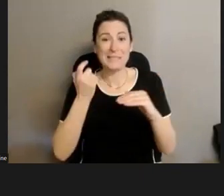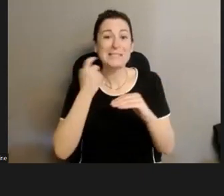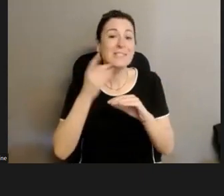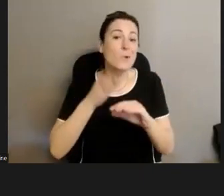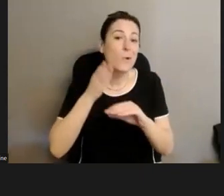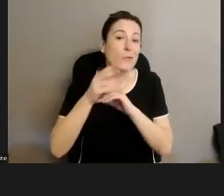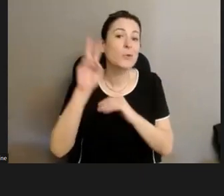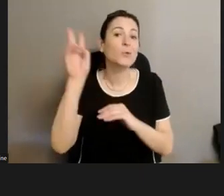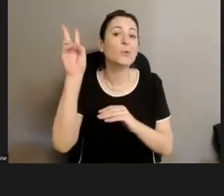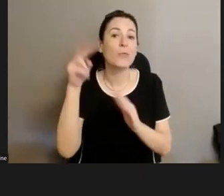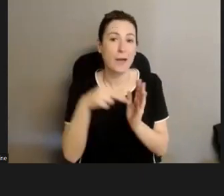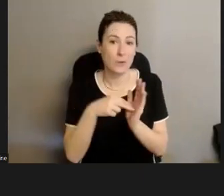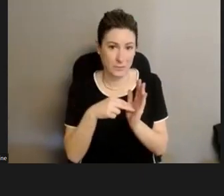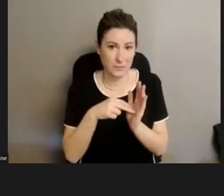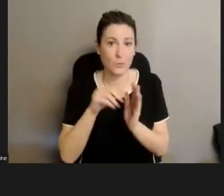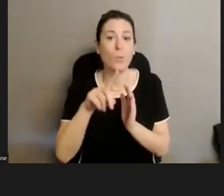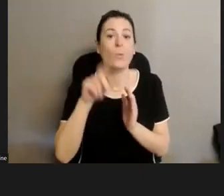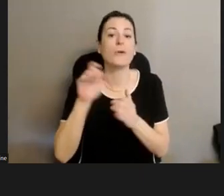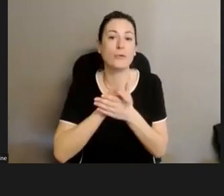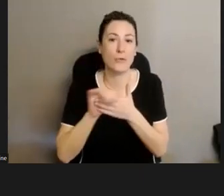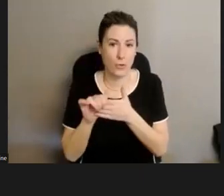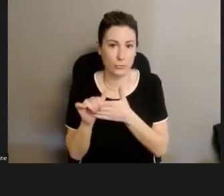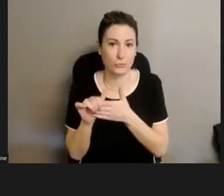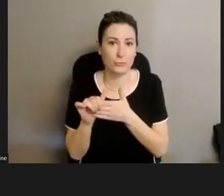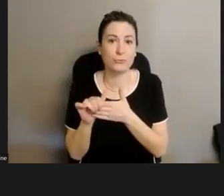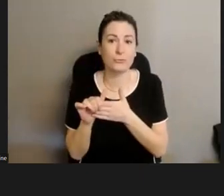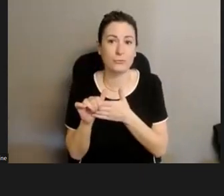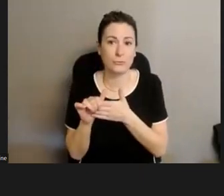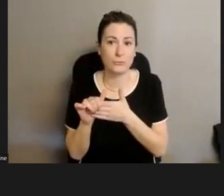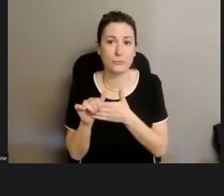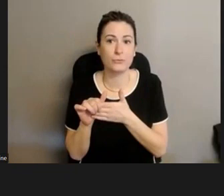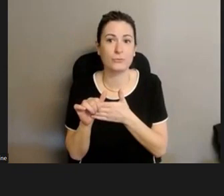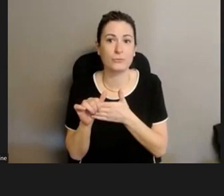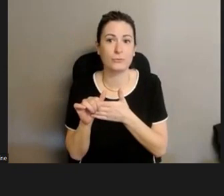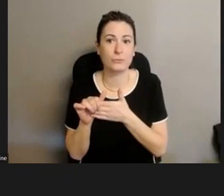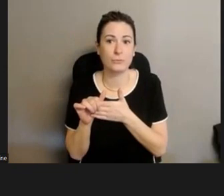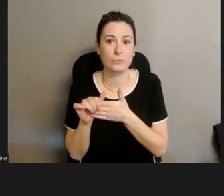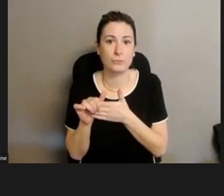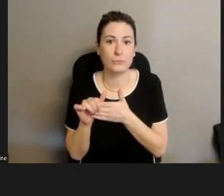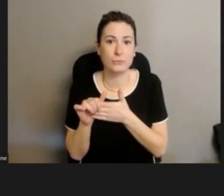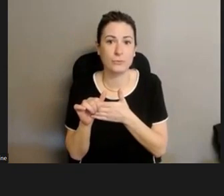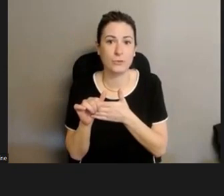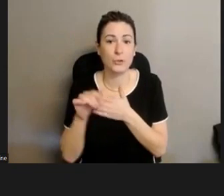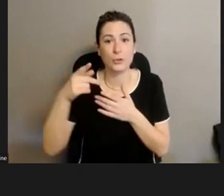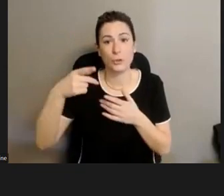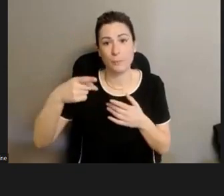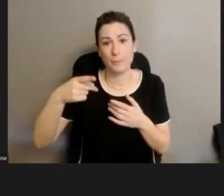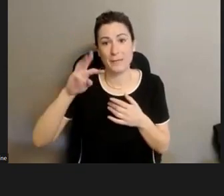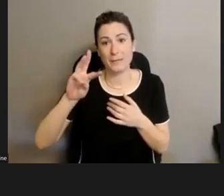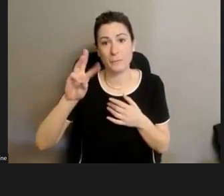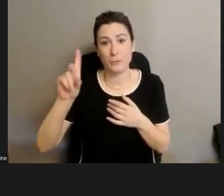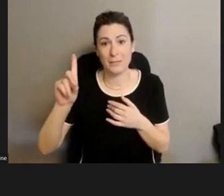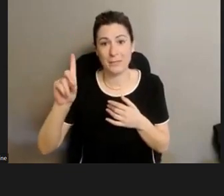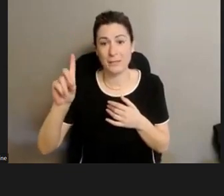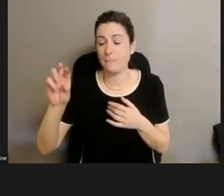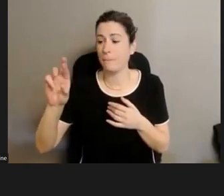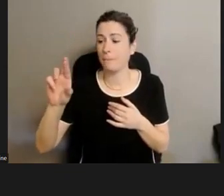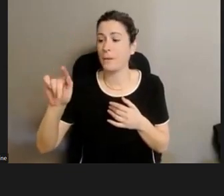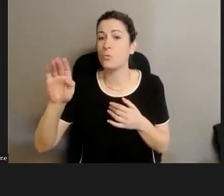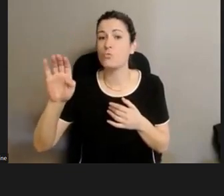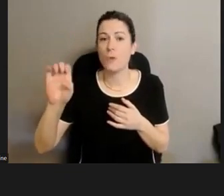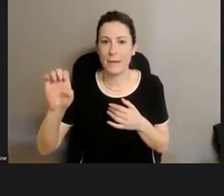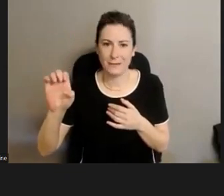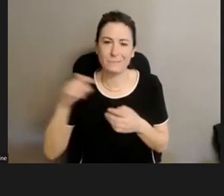$2,100, just over $2,100. So the PWD rate, as we colloquially call it